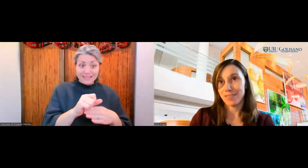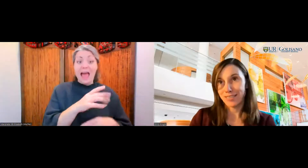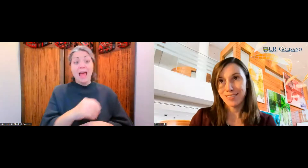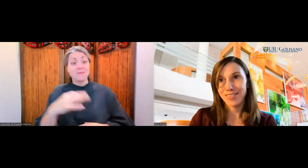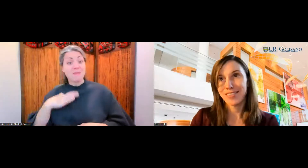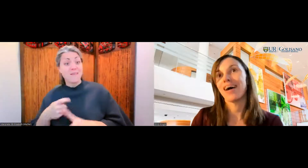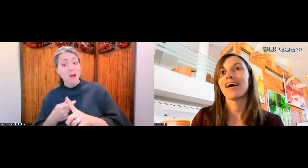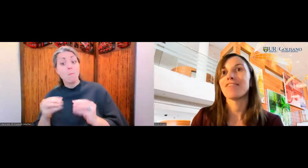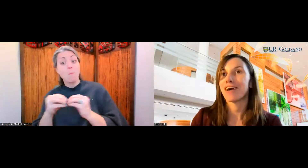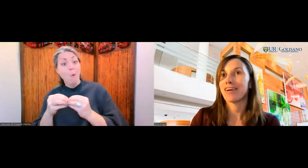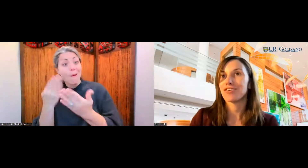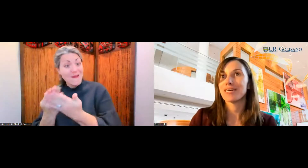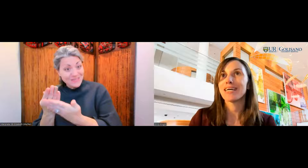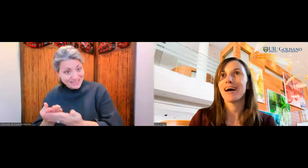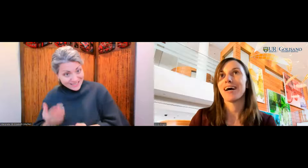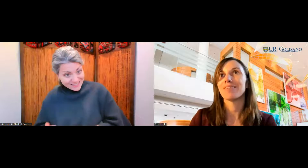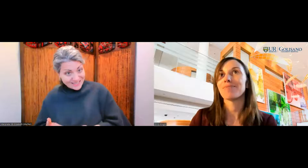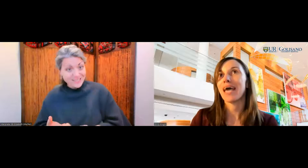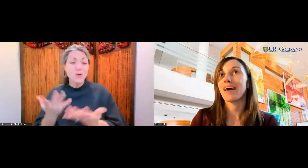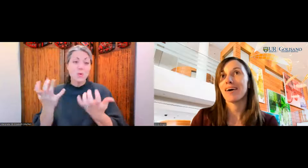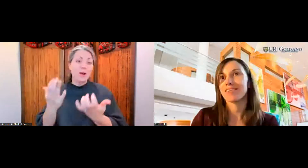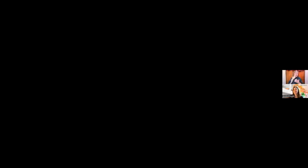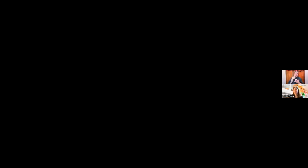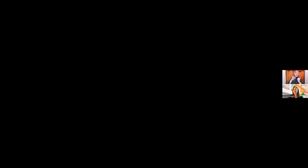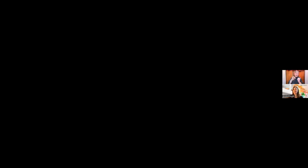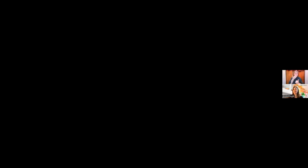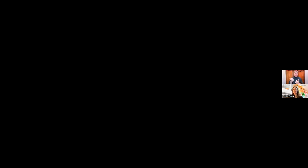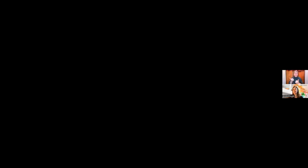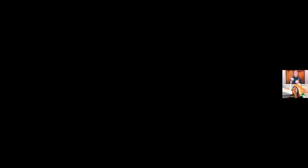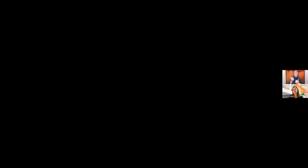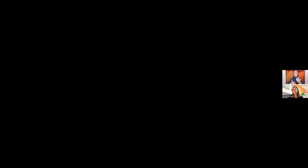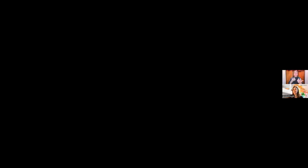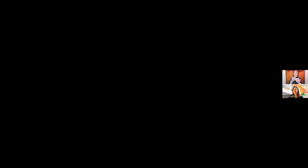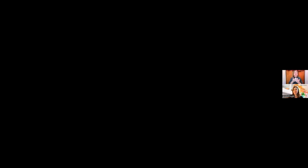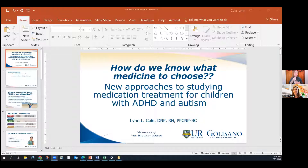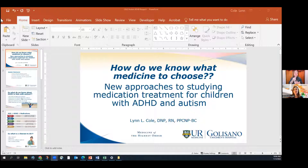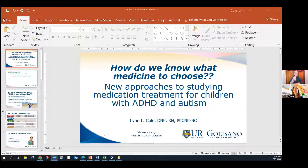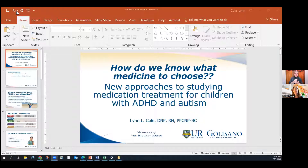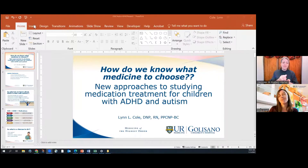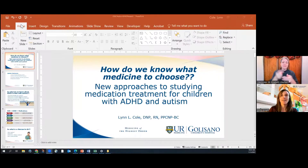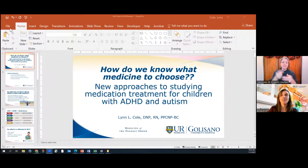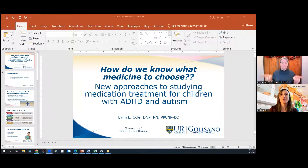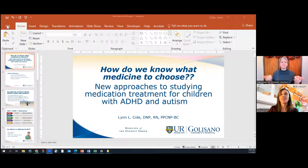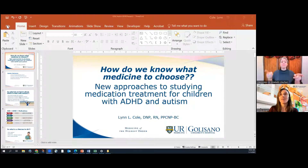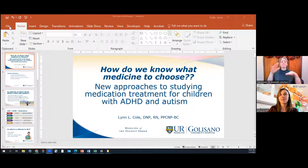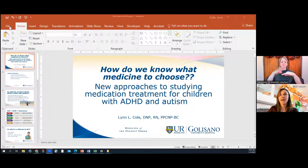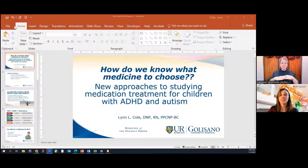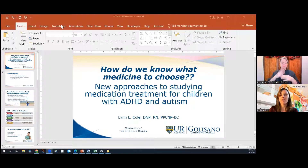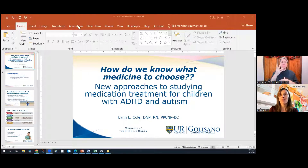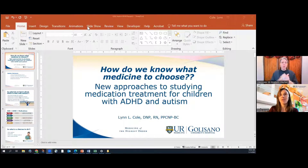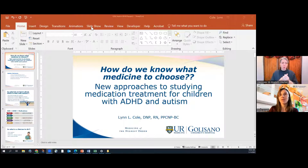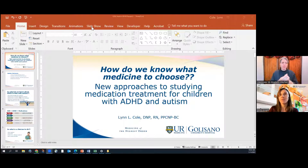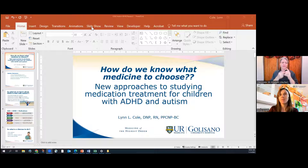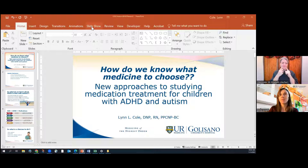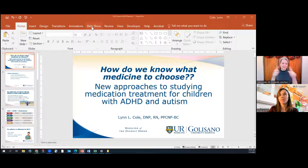more evidence for how to treat autism and ADHD most effectively. And so next we have